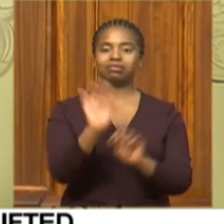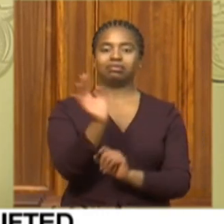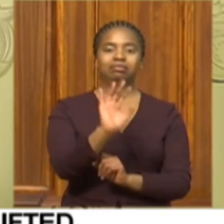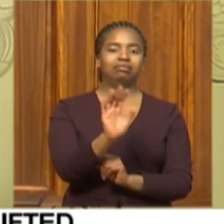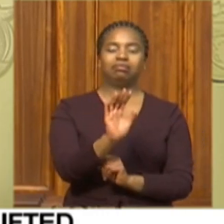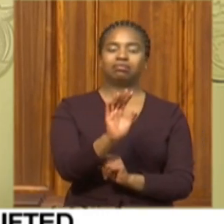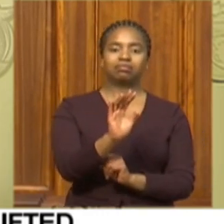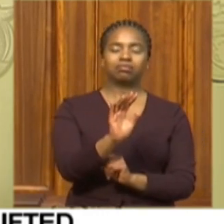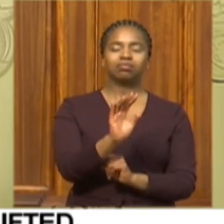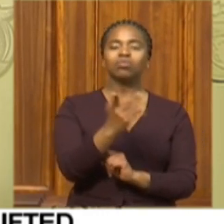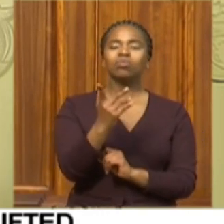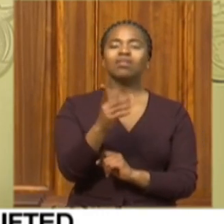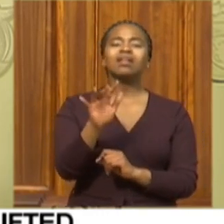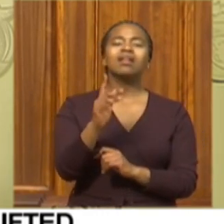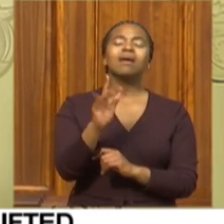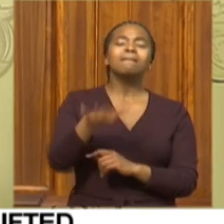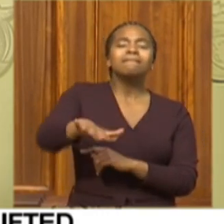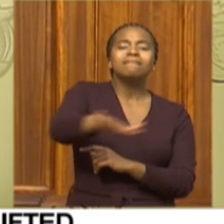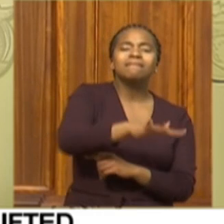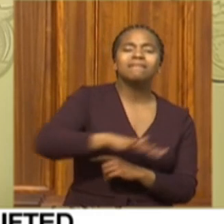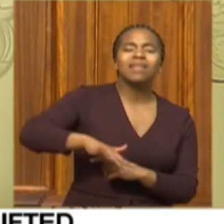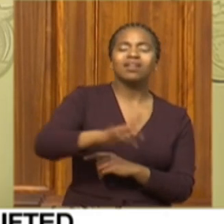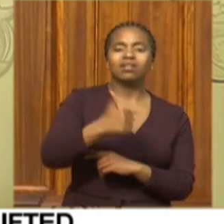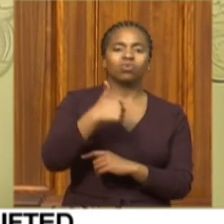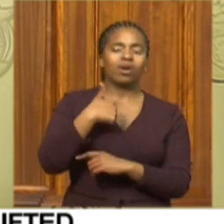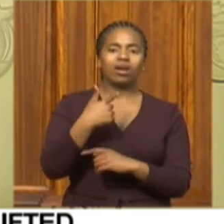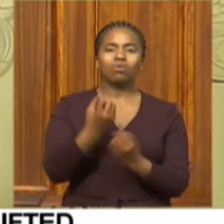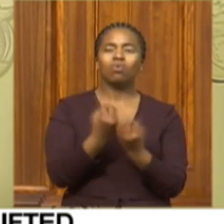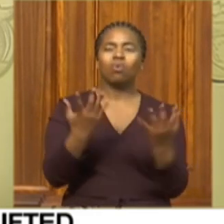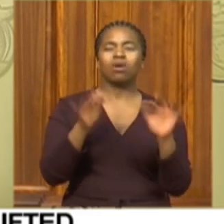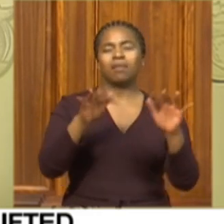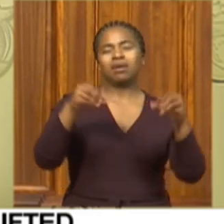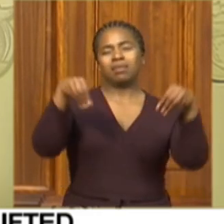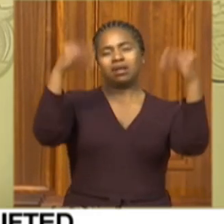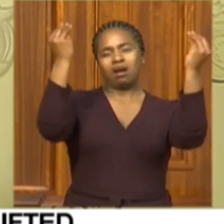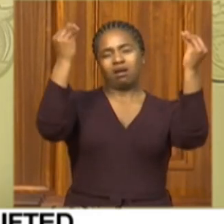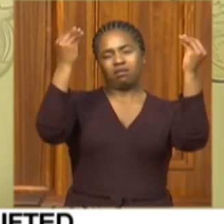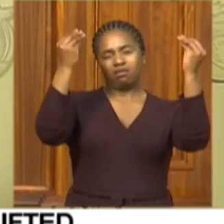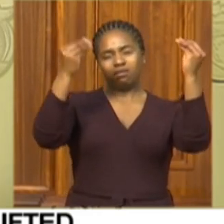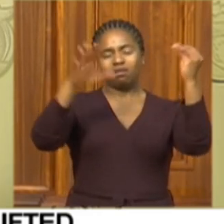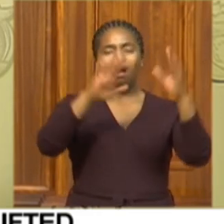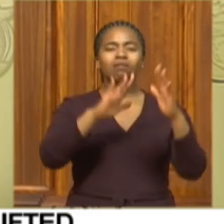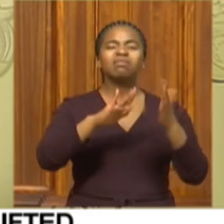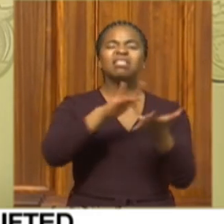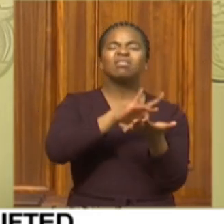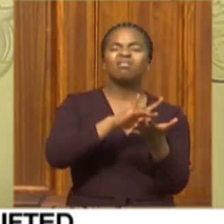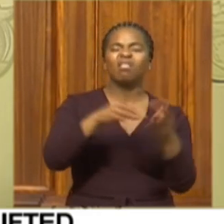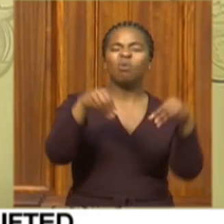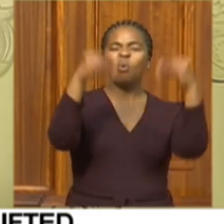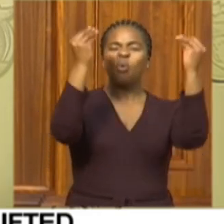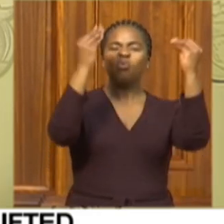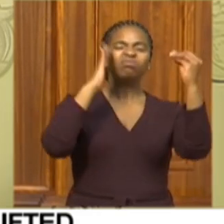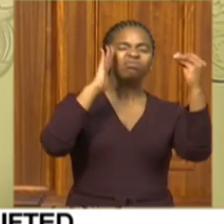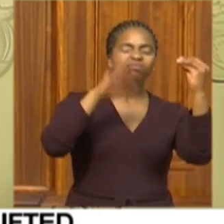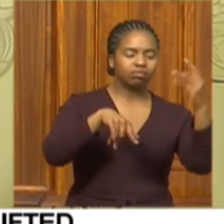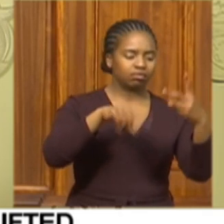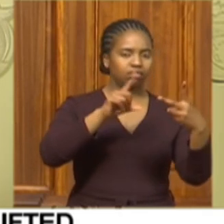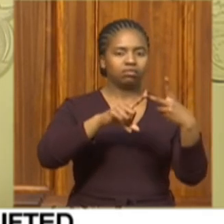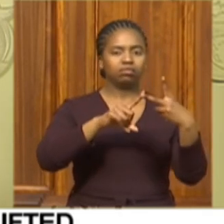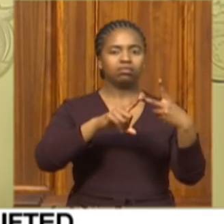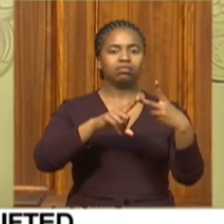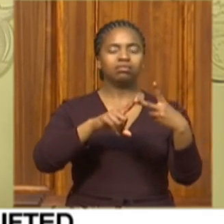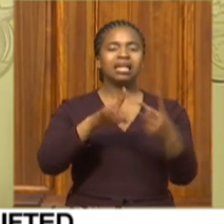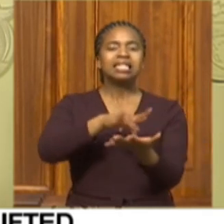high vulnerability settings, particularly in homes for older people, in mental health